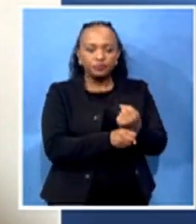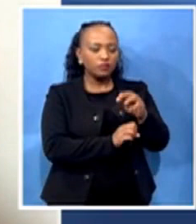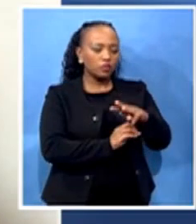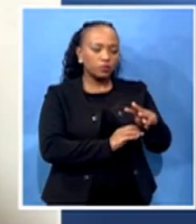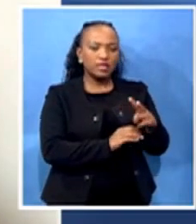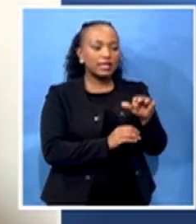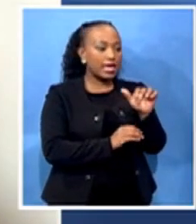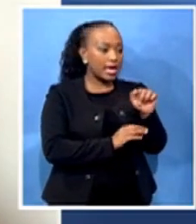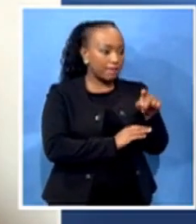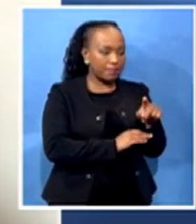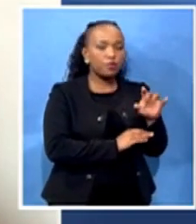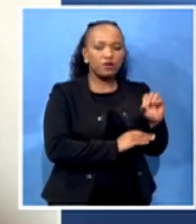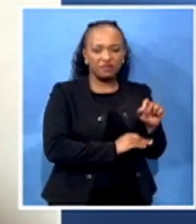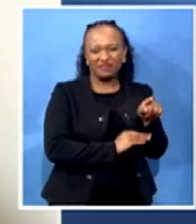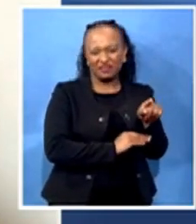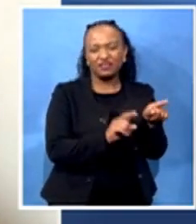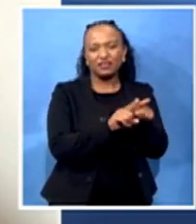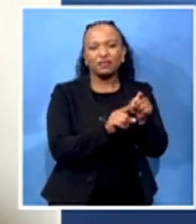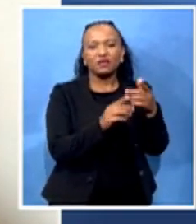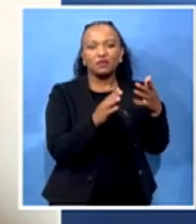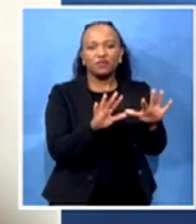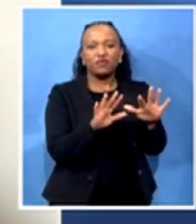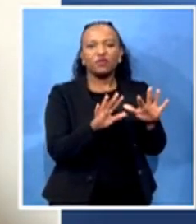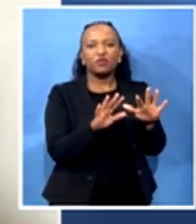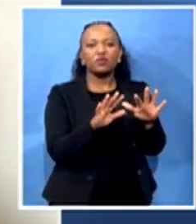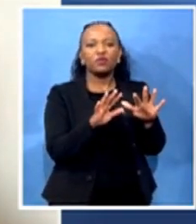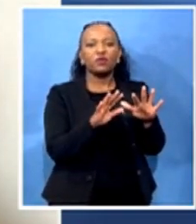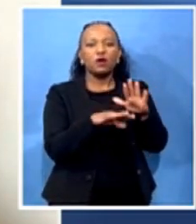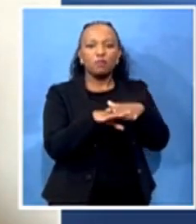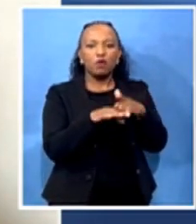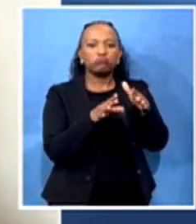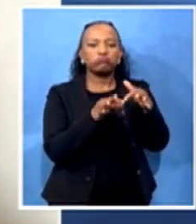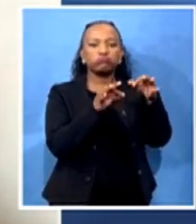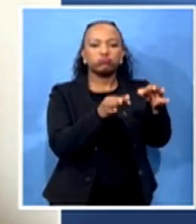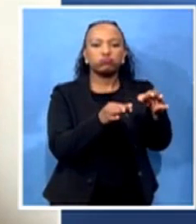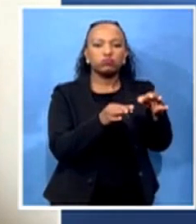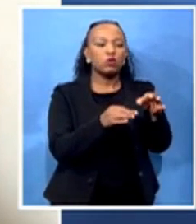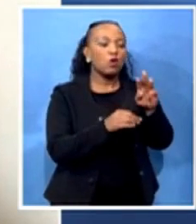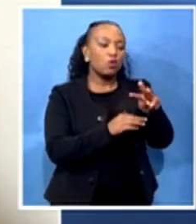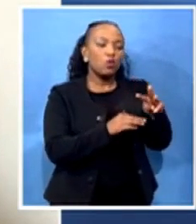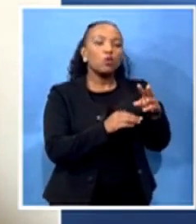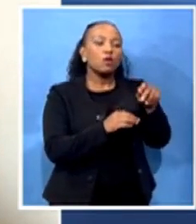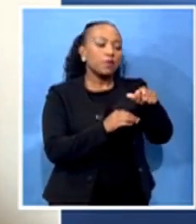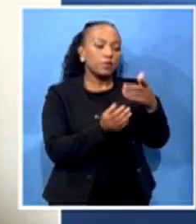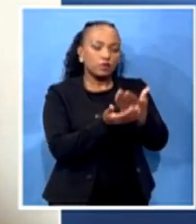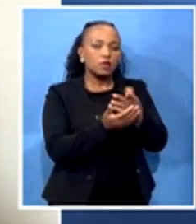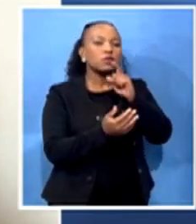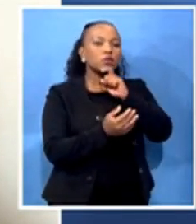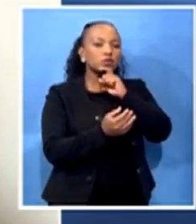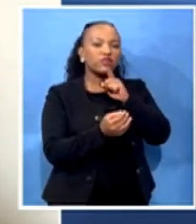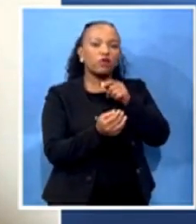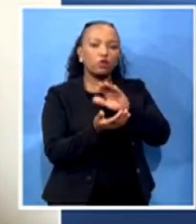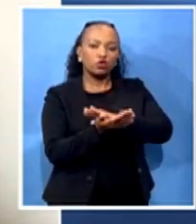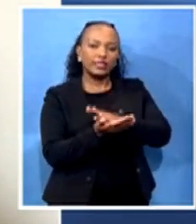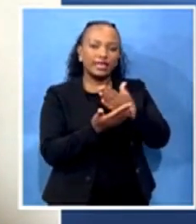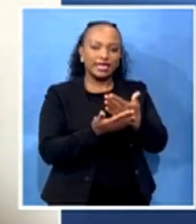have extensive list of words that people can actually use to translate. So we've utilized those platforms